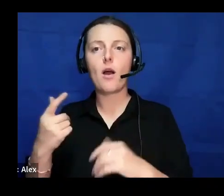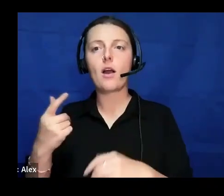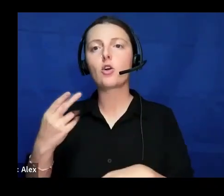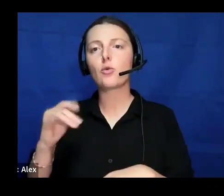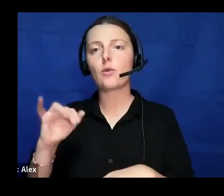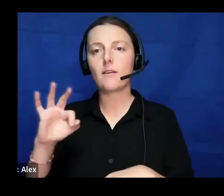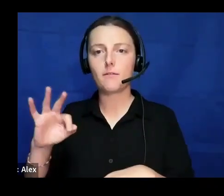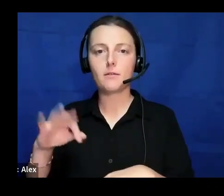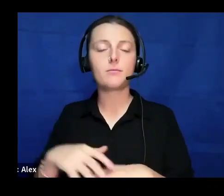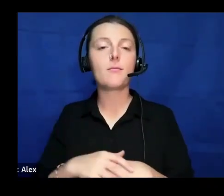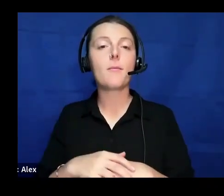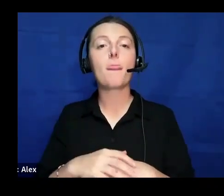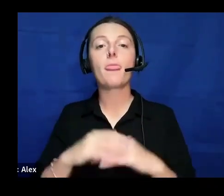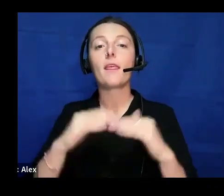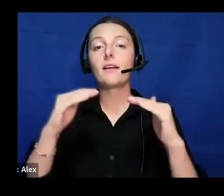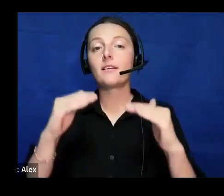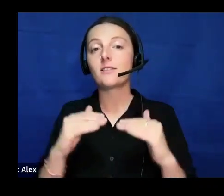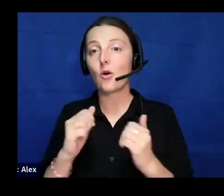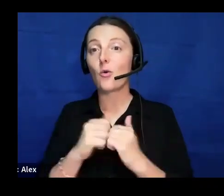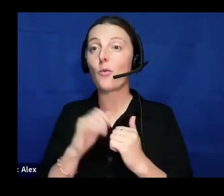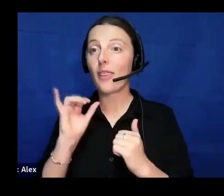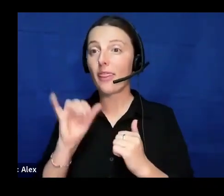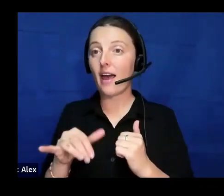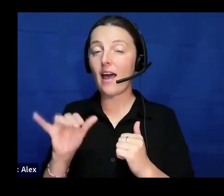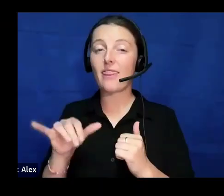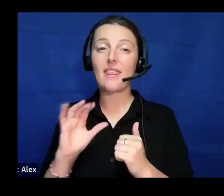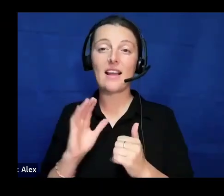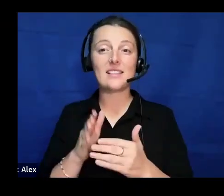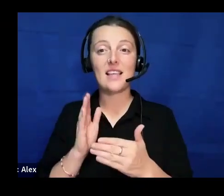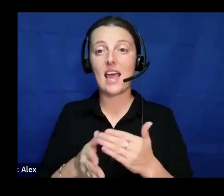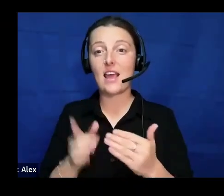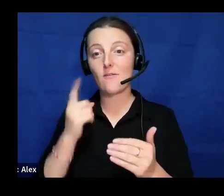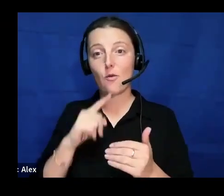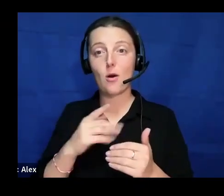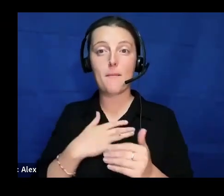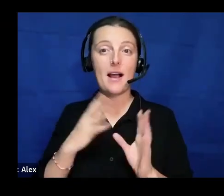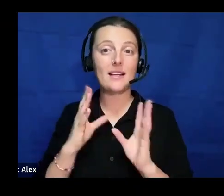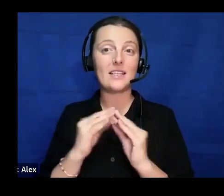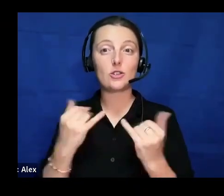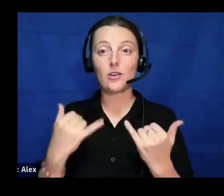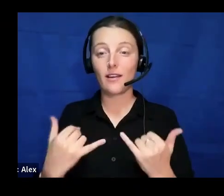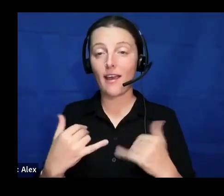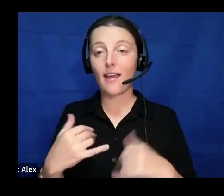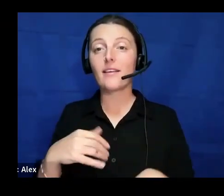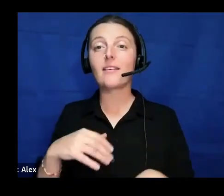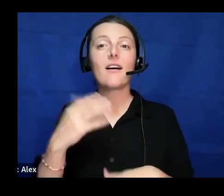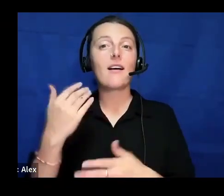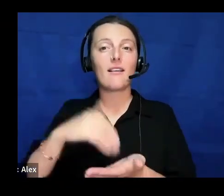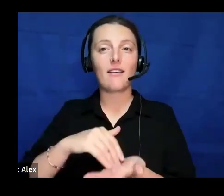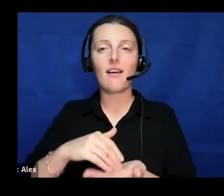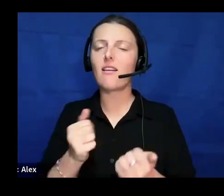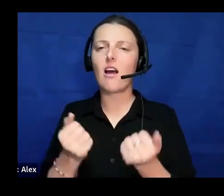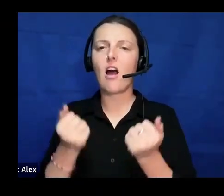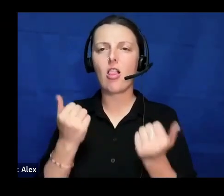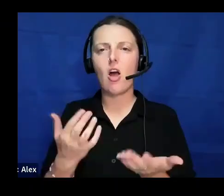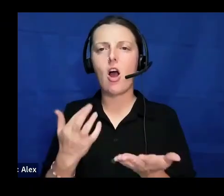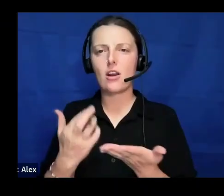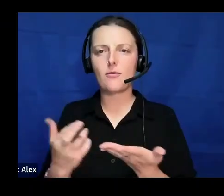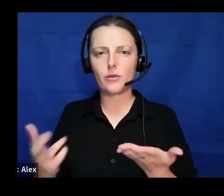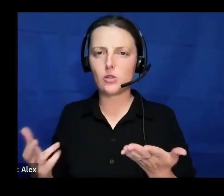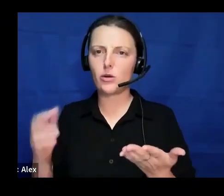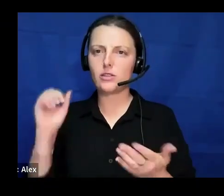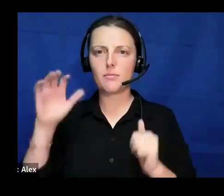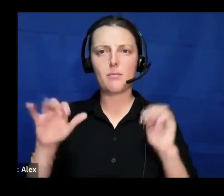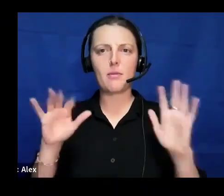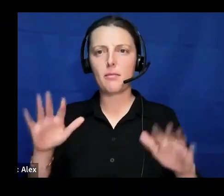And with that, that is the end of my session here today. Again, a lot of resources, and I'm happy to share